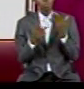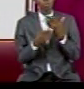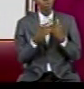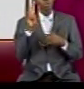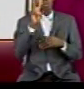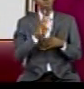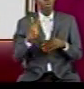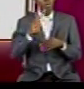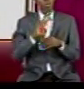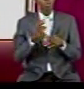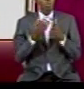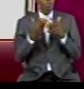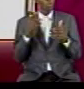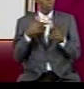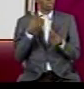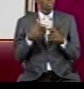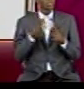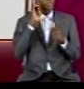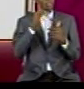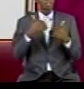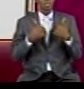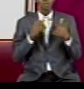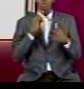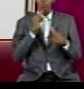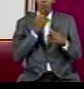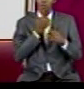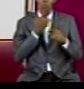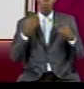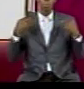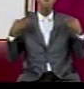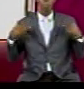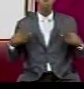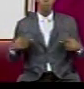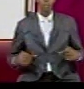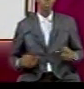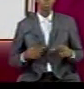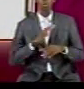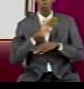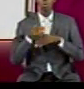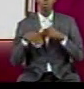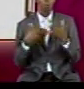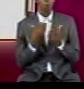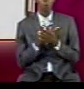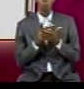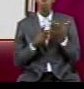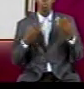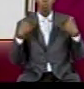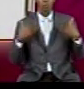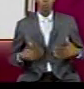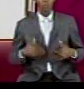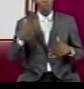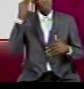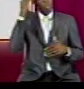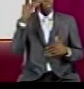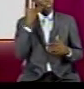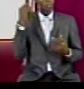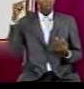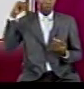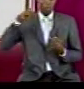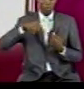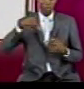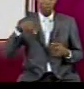I was having severe pain. Pain all over my body, from my head to my toe. I can't raise